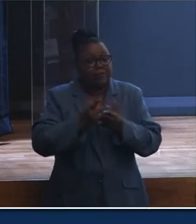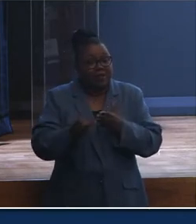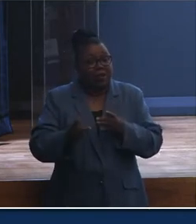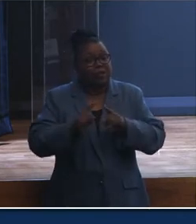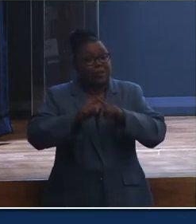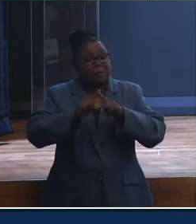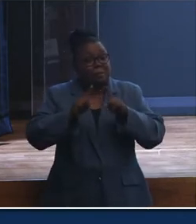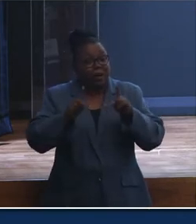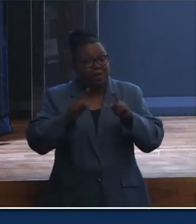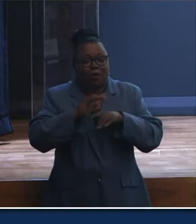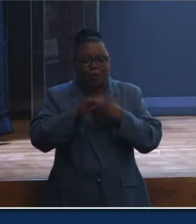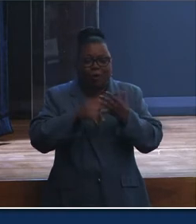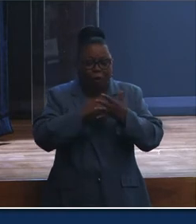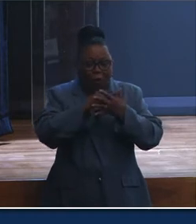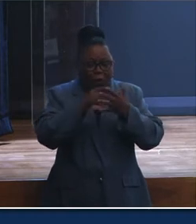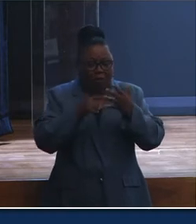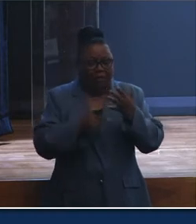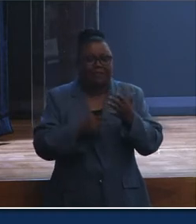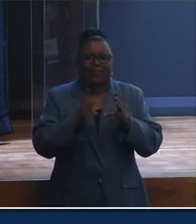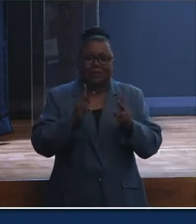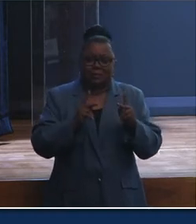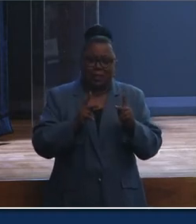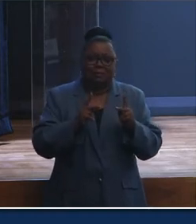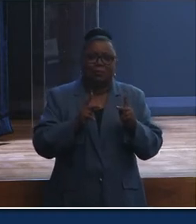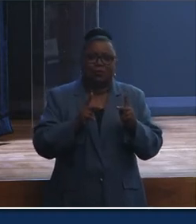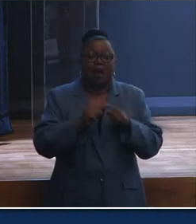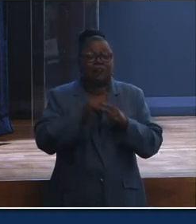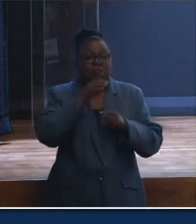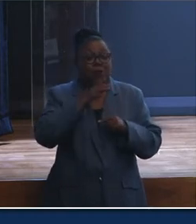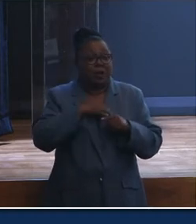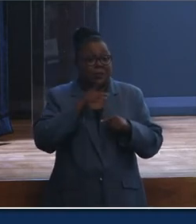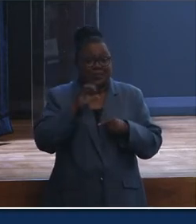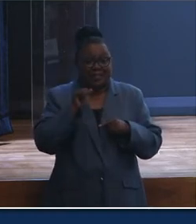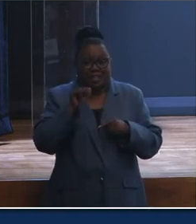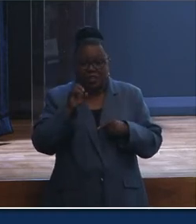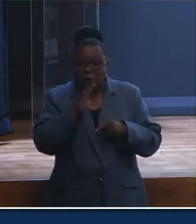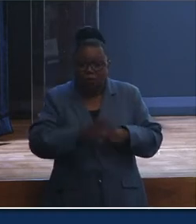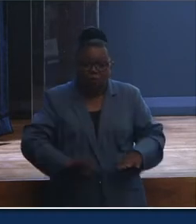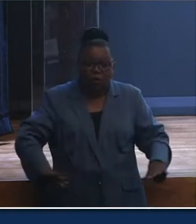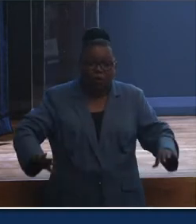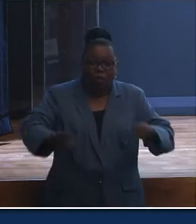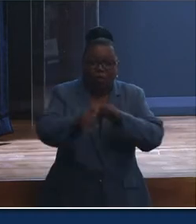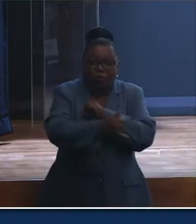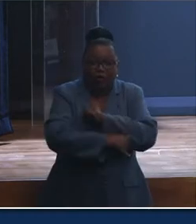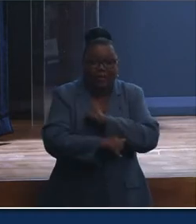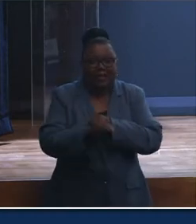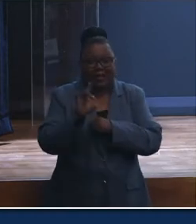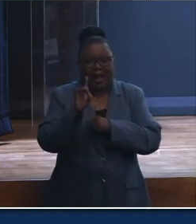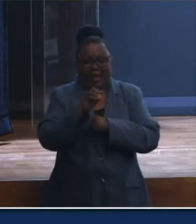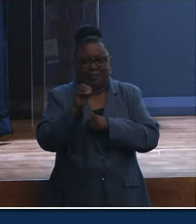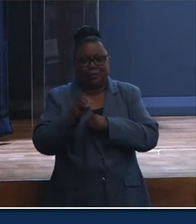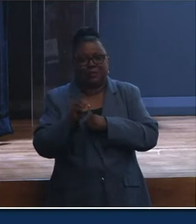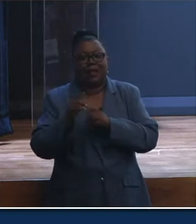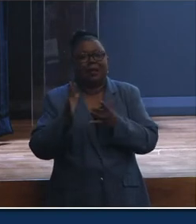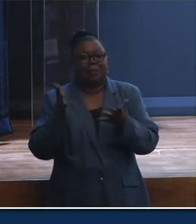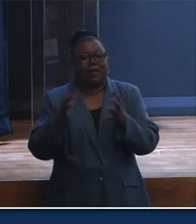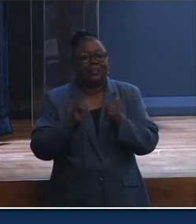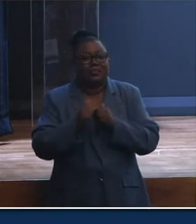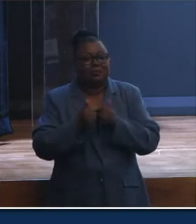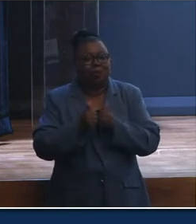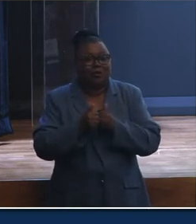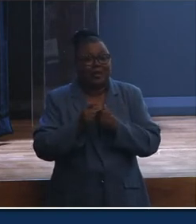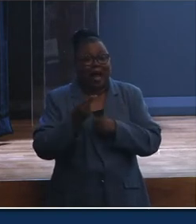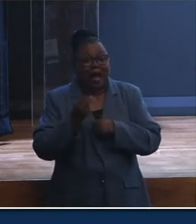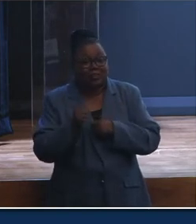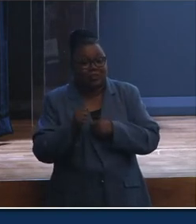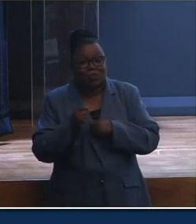but all of the people, all the women CEOs across the country, you know, 80% of them played sports, high